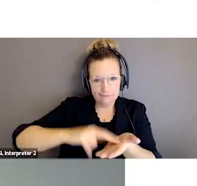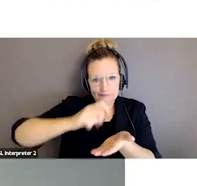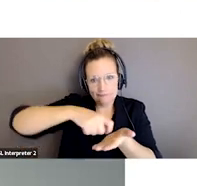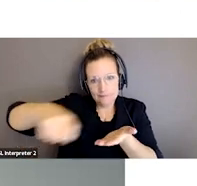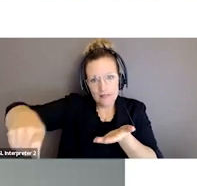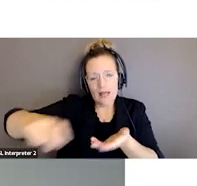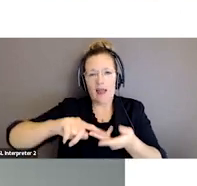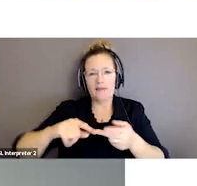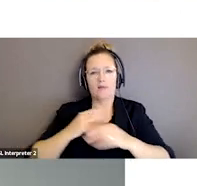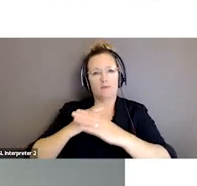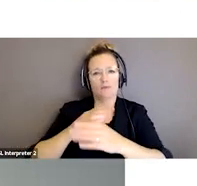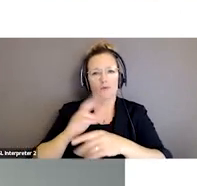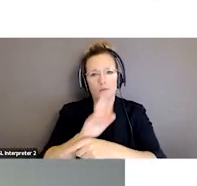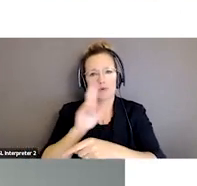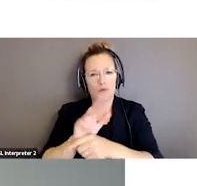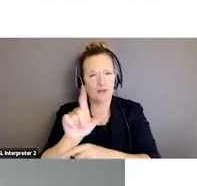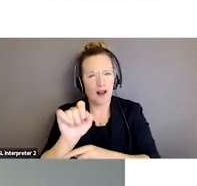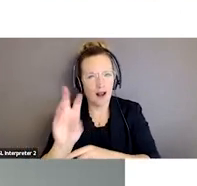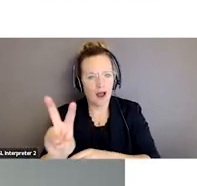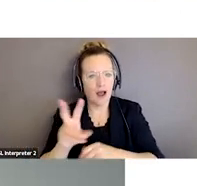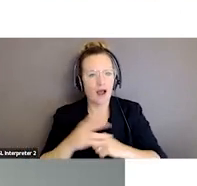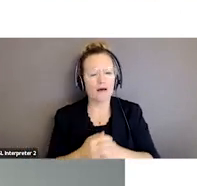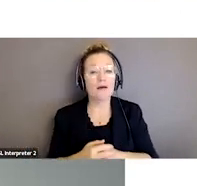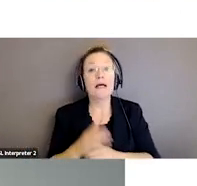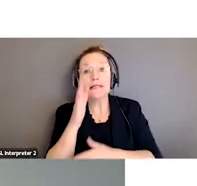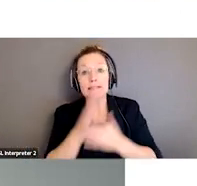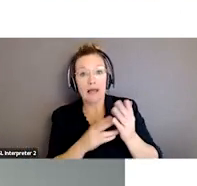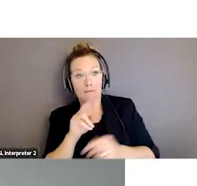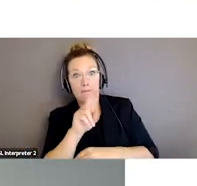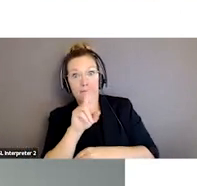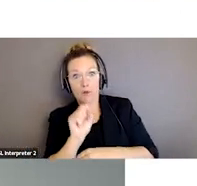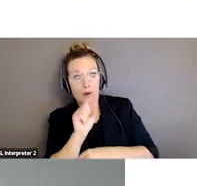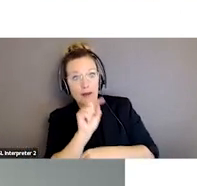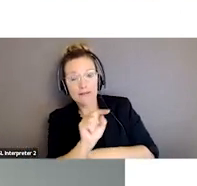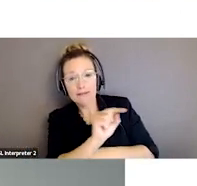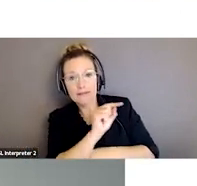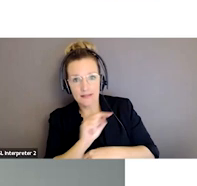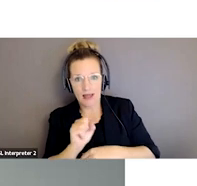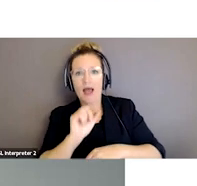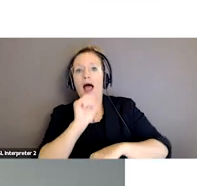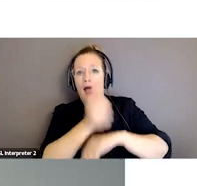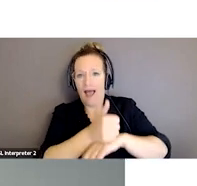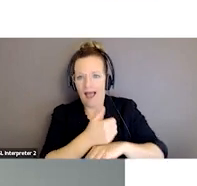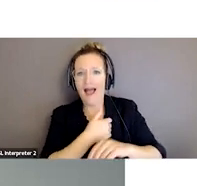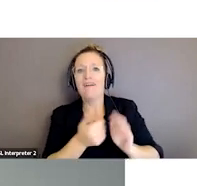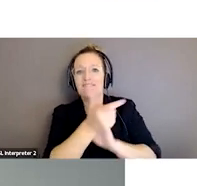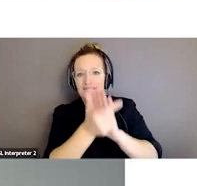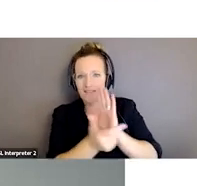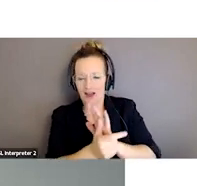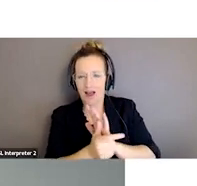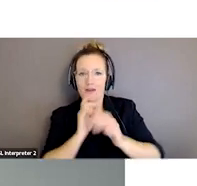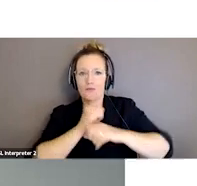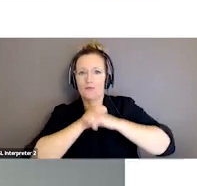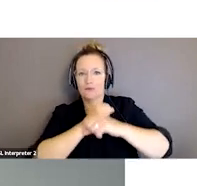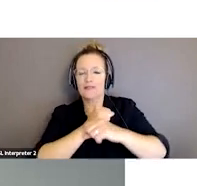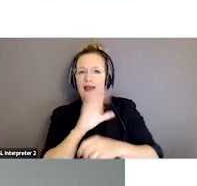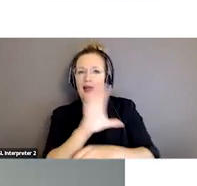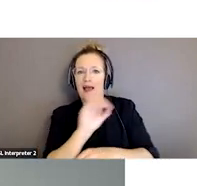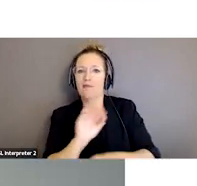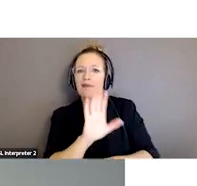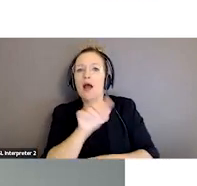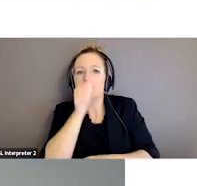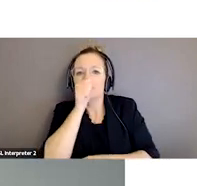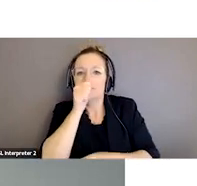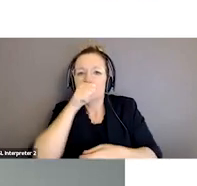law. Some jurisdictions, such as the US, have enacted legislation that do protect trade secrets. And in